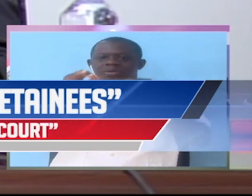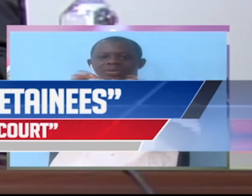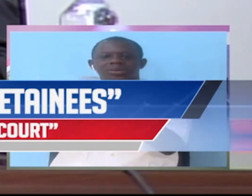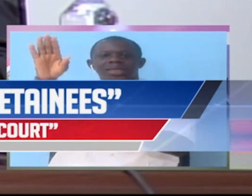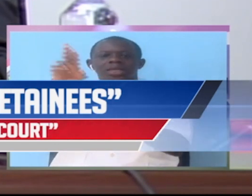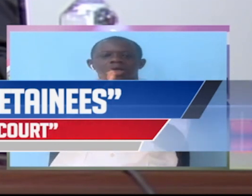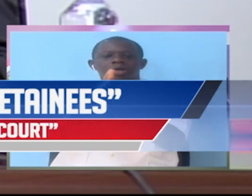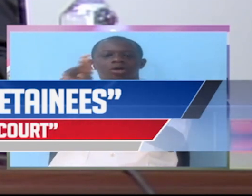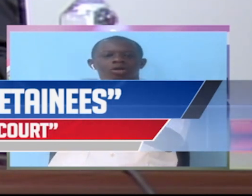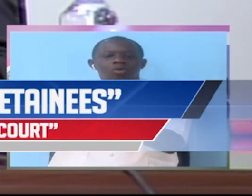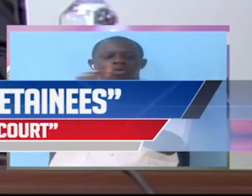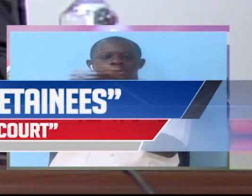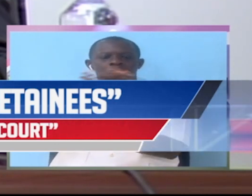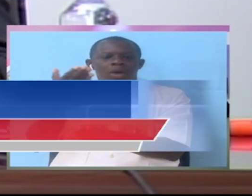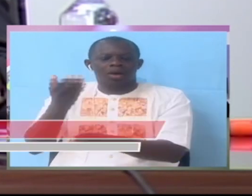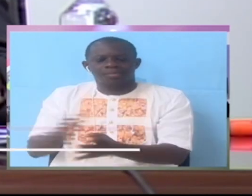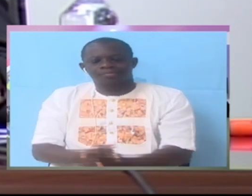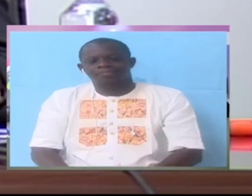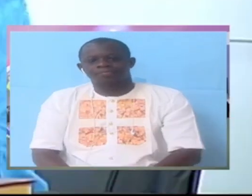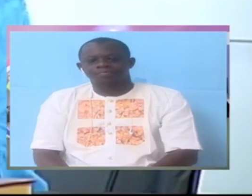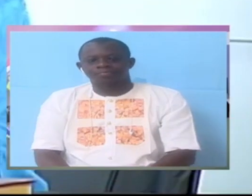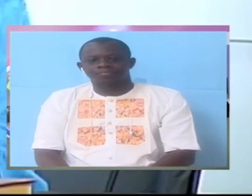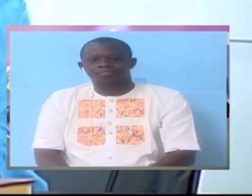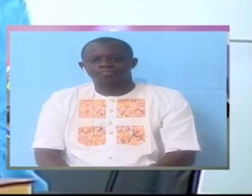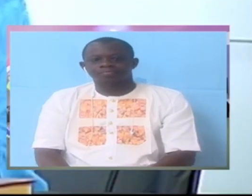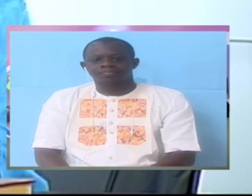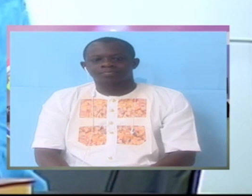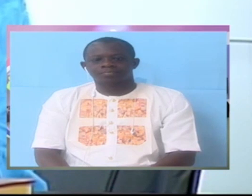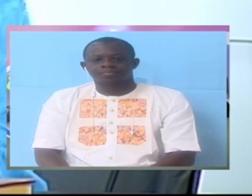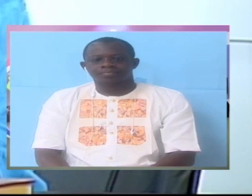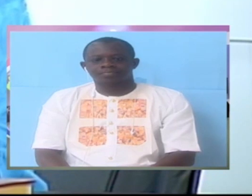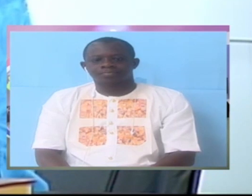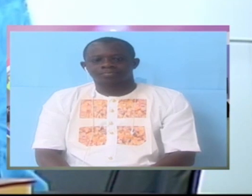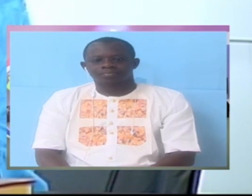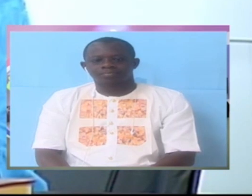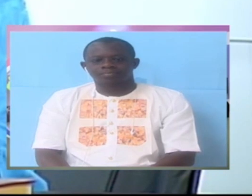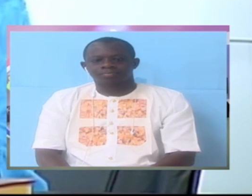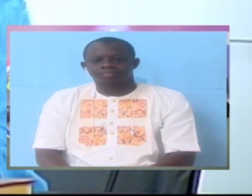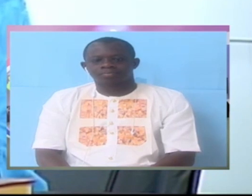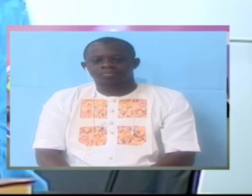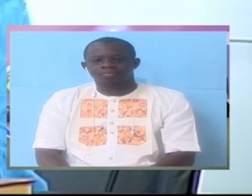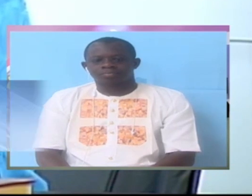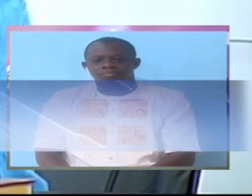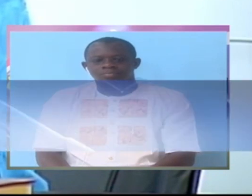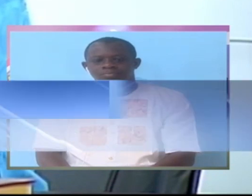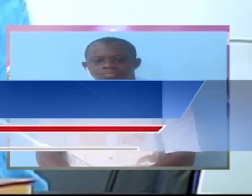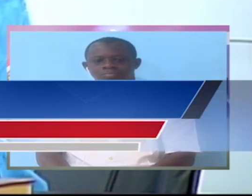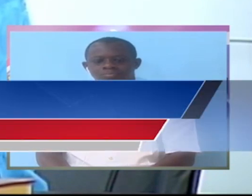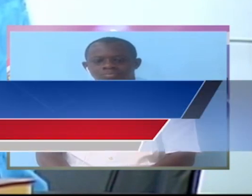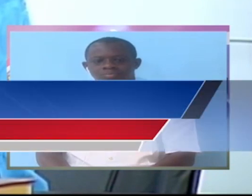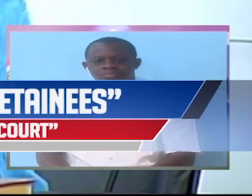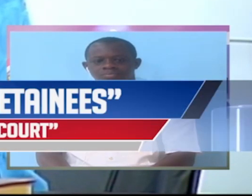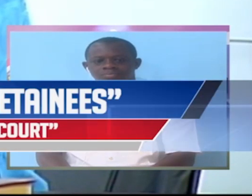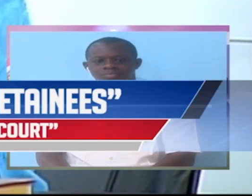individual being detained for 9 years without being brought before any court. Seka added that operatives of the